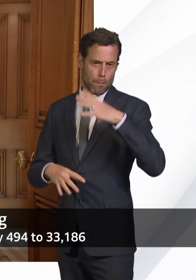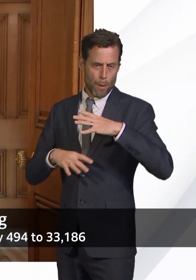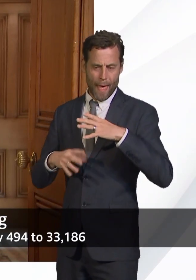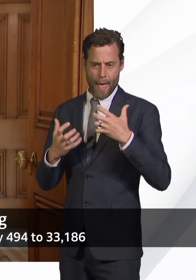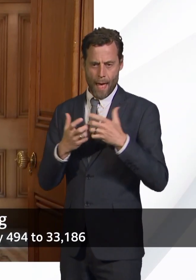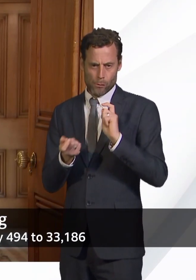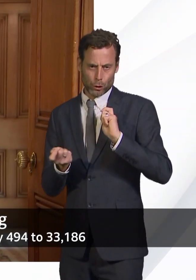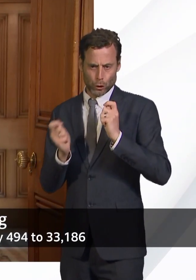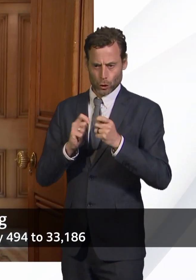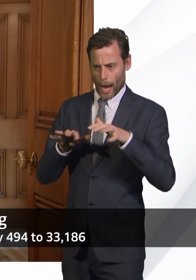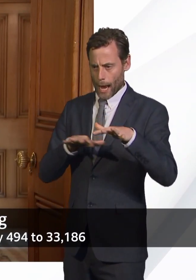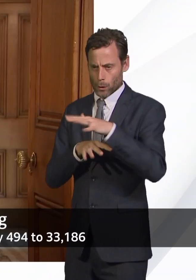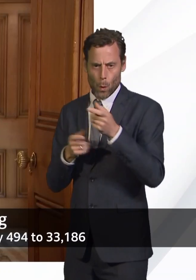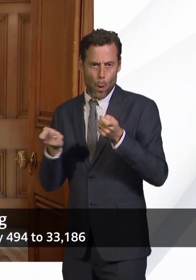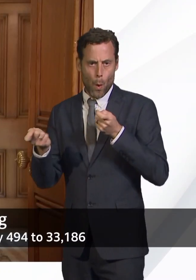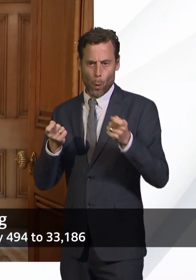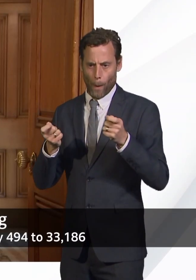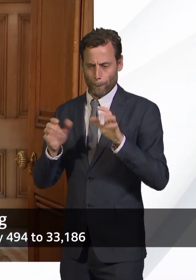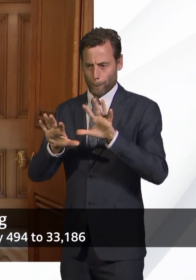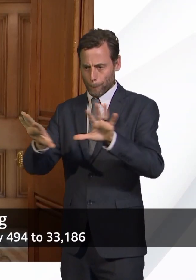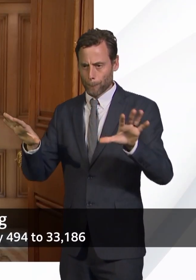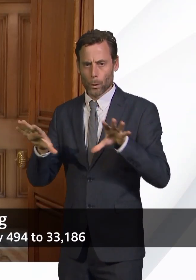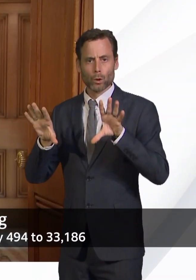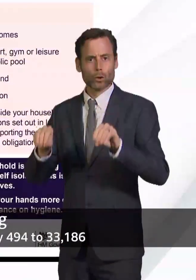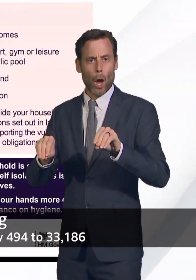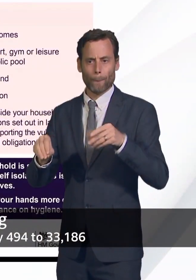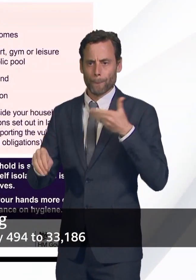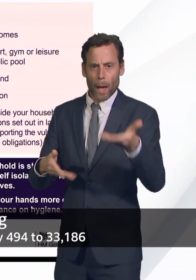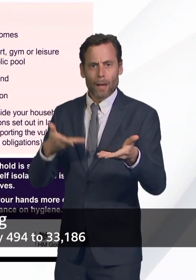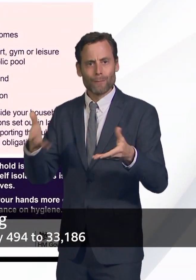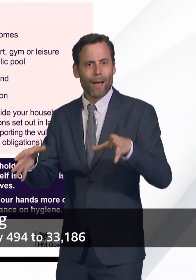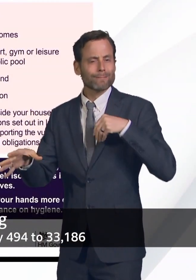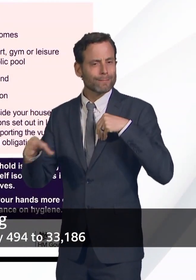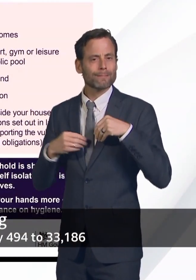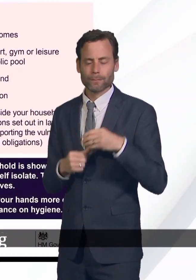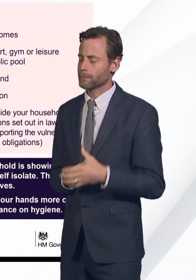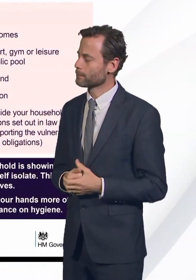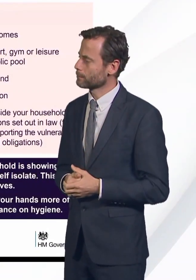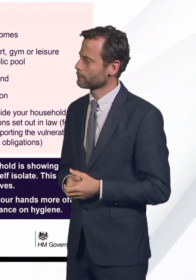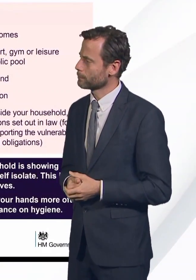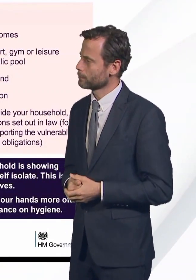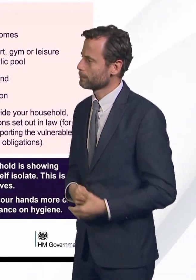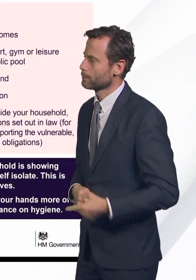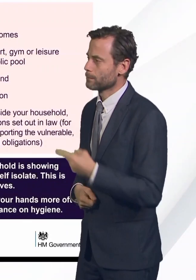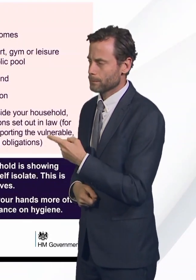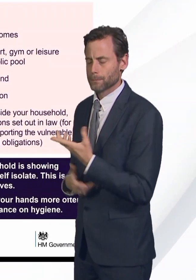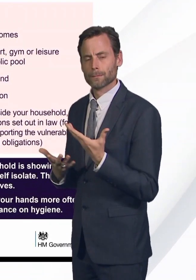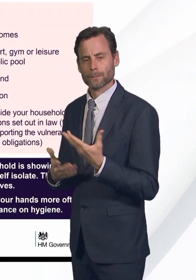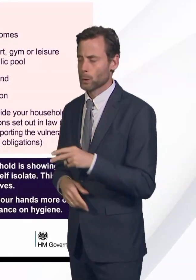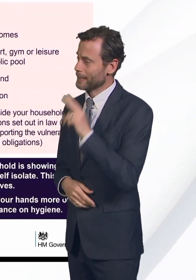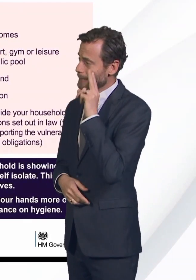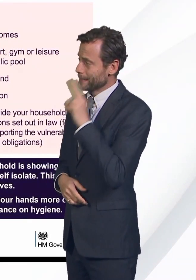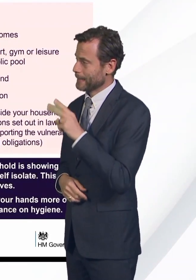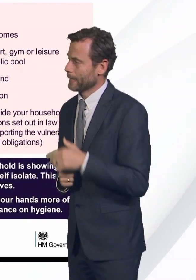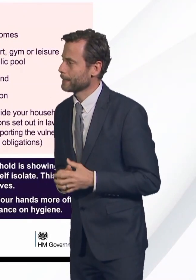this. If we turn to the third slide, having taken the first step in carefully adjusting some of the measures